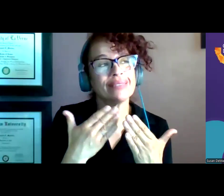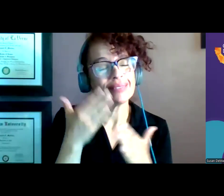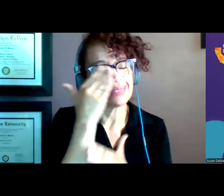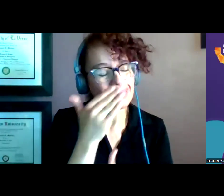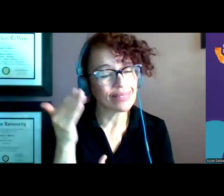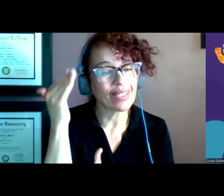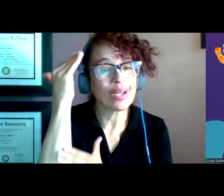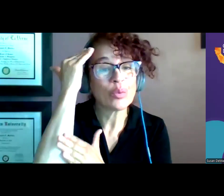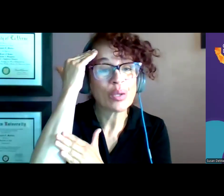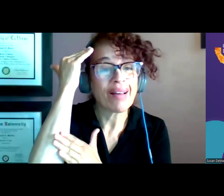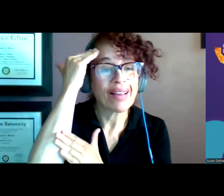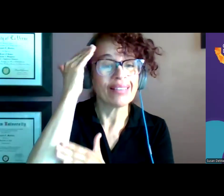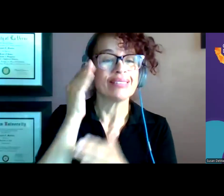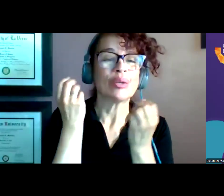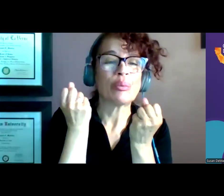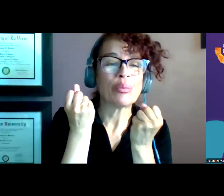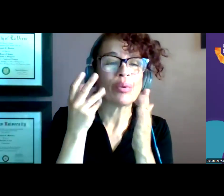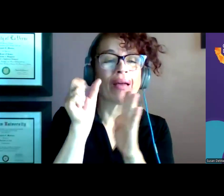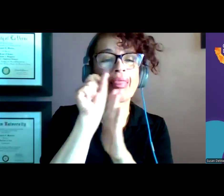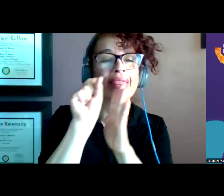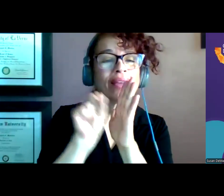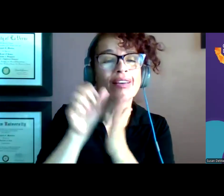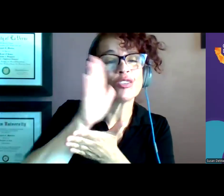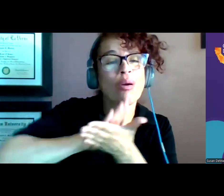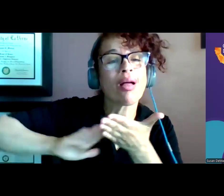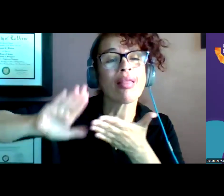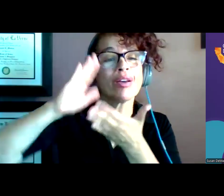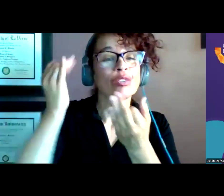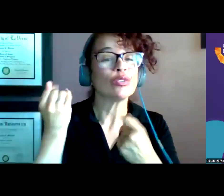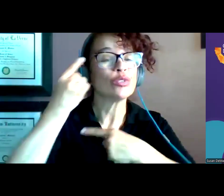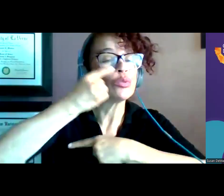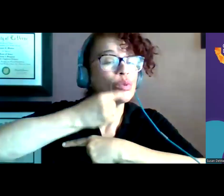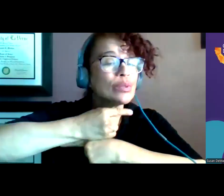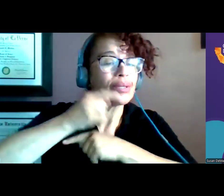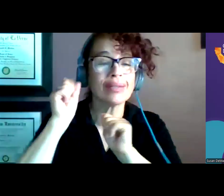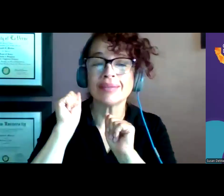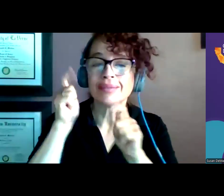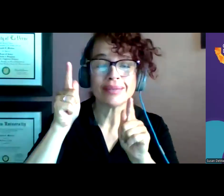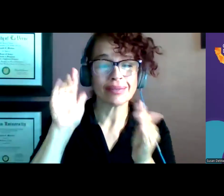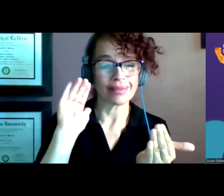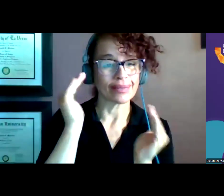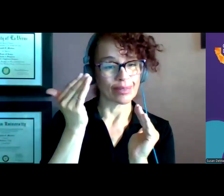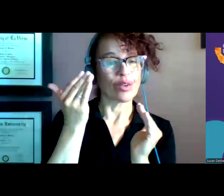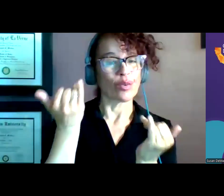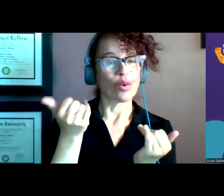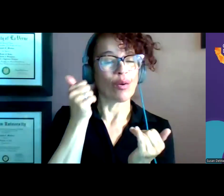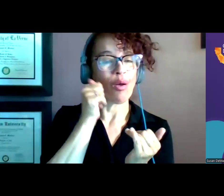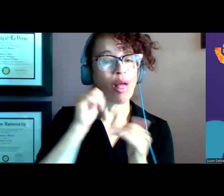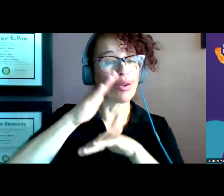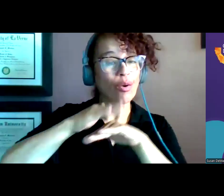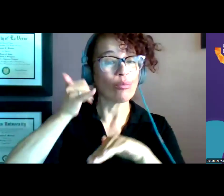acknowledge our many state colleagues who are joining us today. It's not always apparent to everyone on the